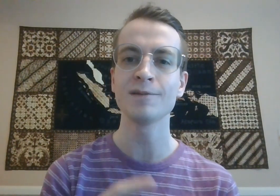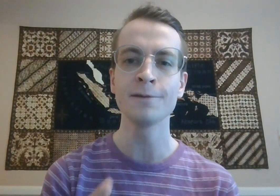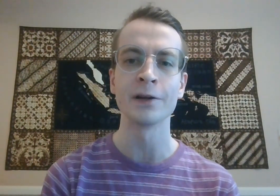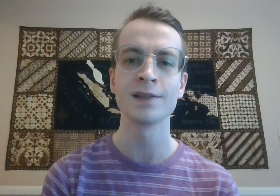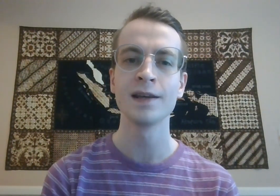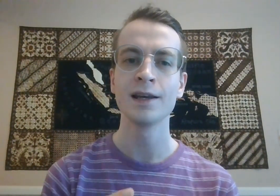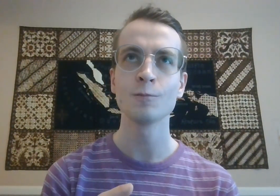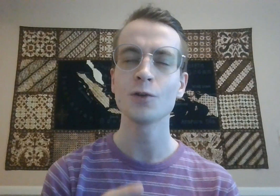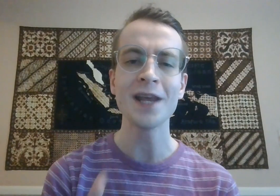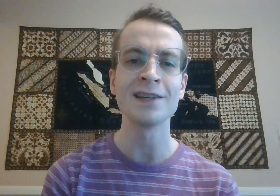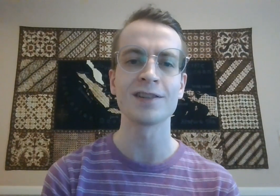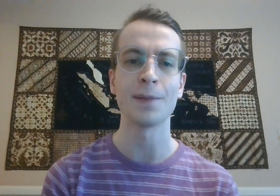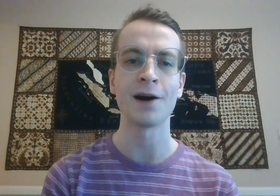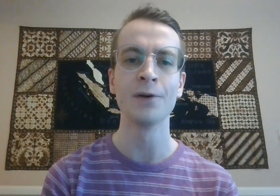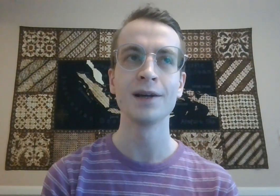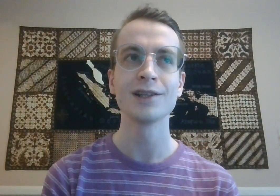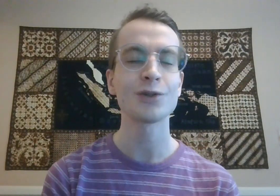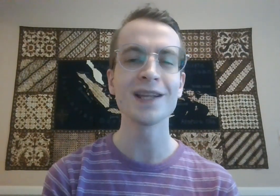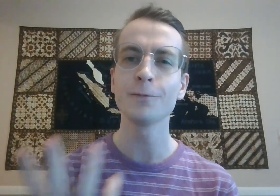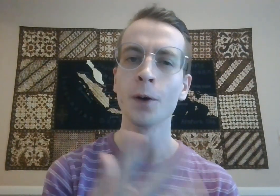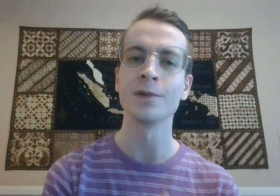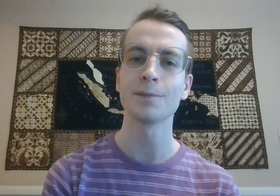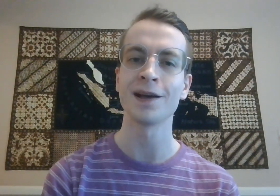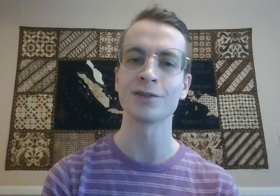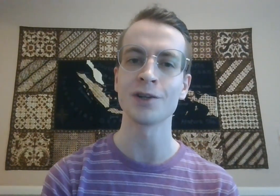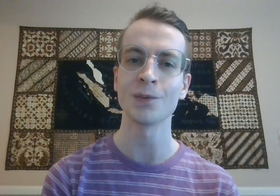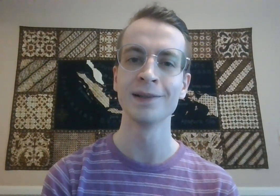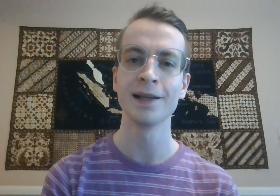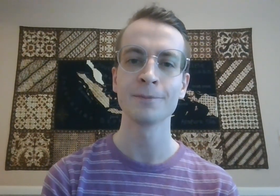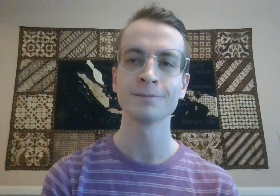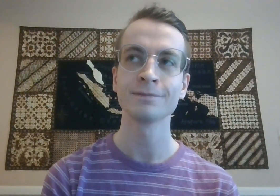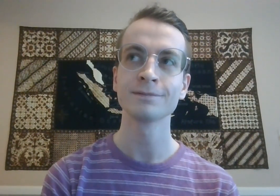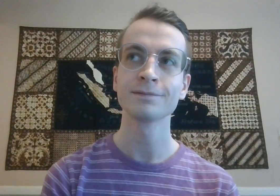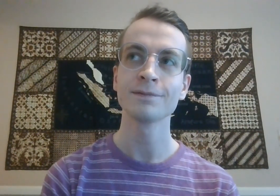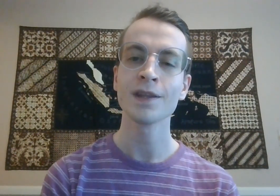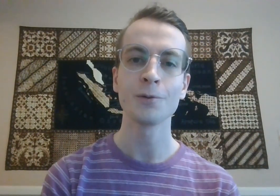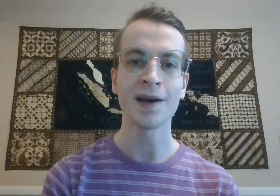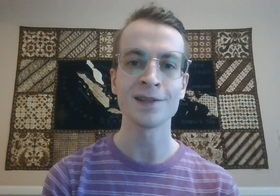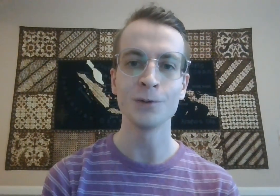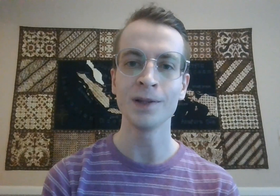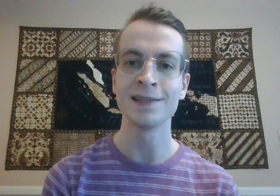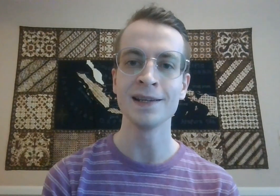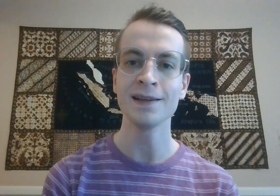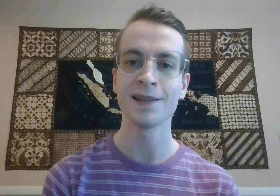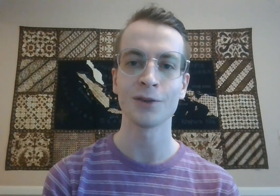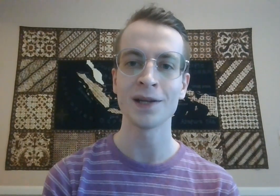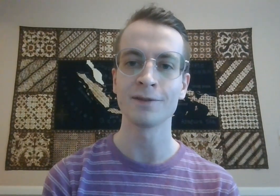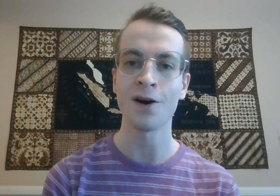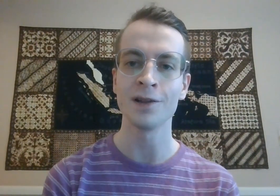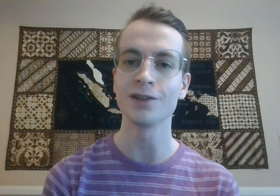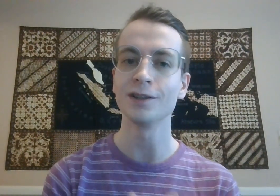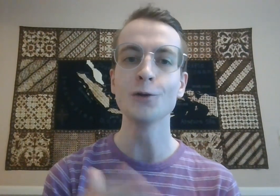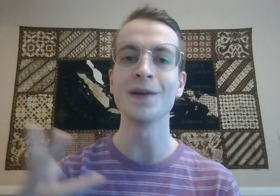feel different, changed somehow, transformed by this ritual. With high school ending and the threat